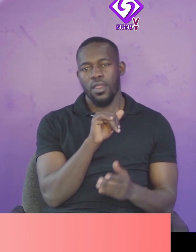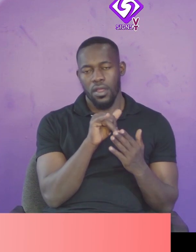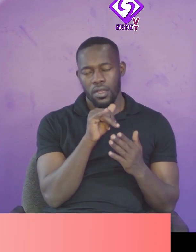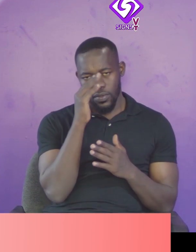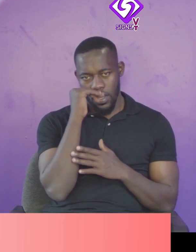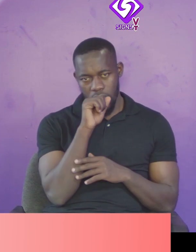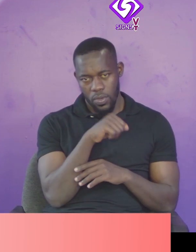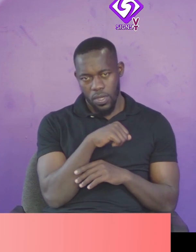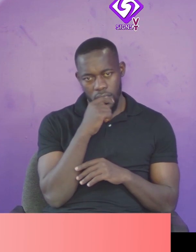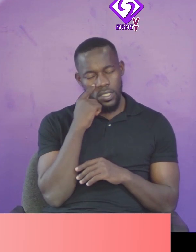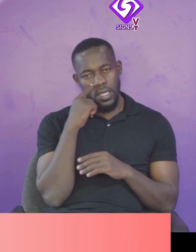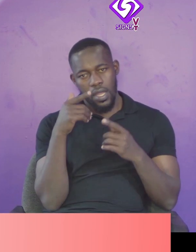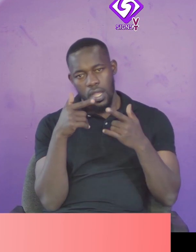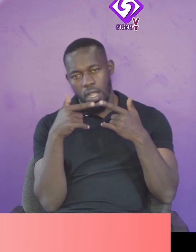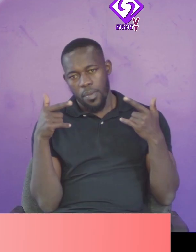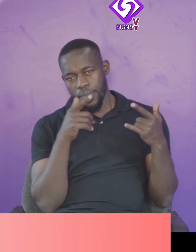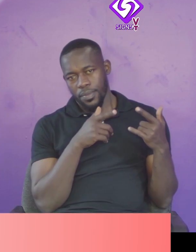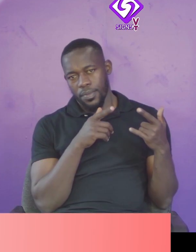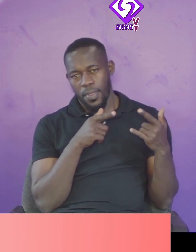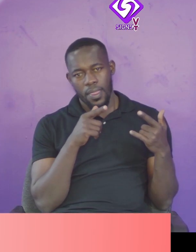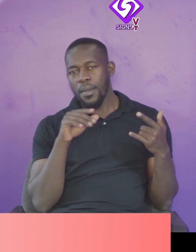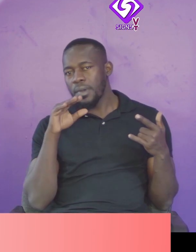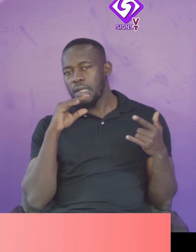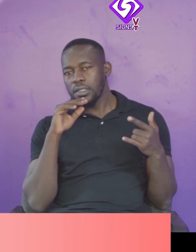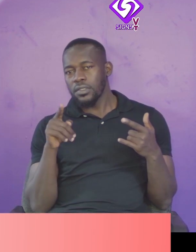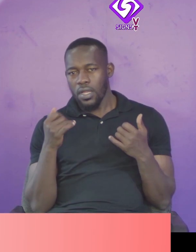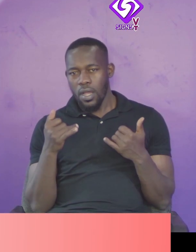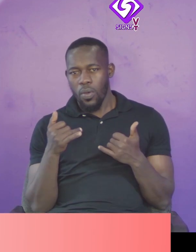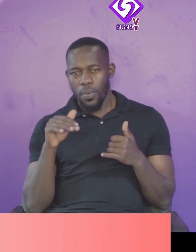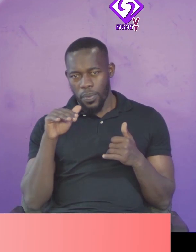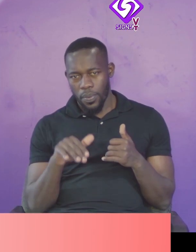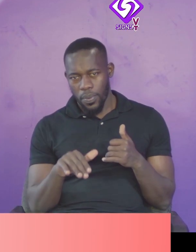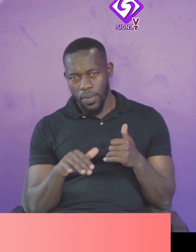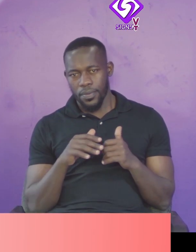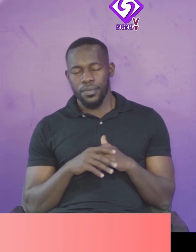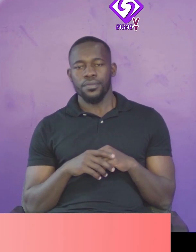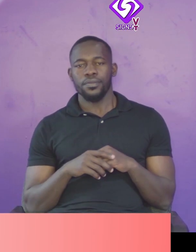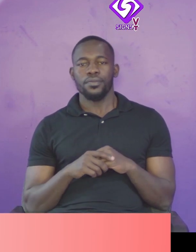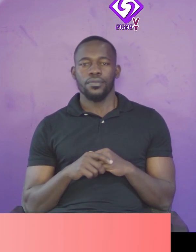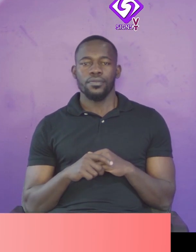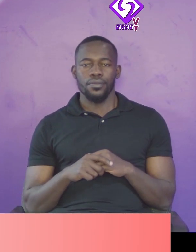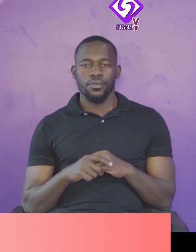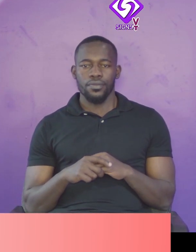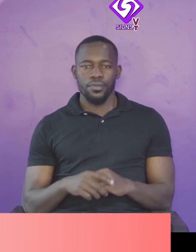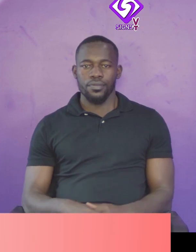can see that Salah's performance is somehow declining. And